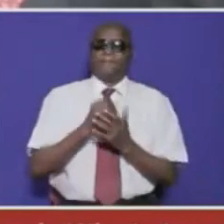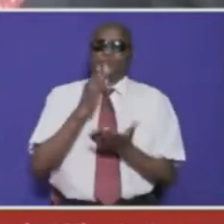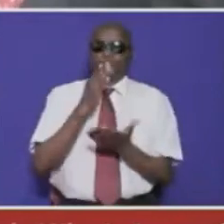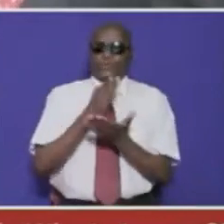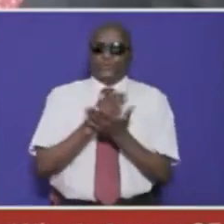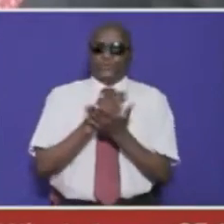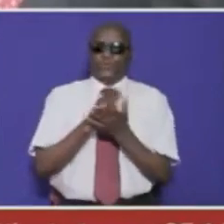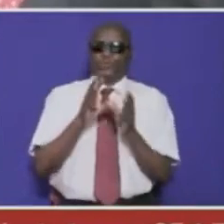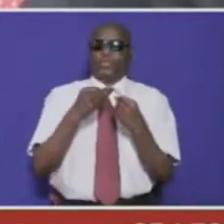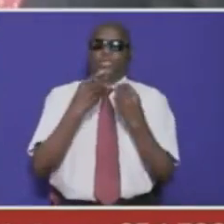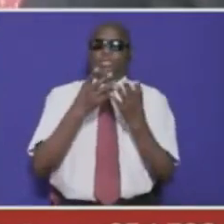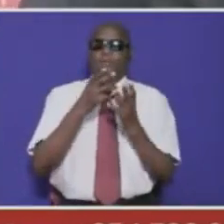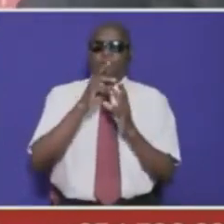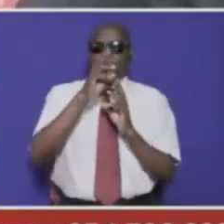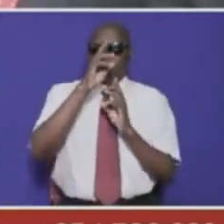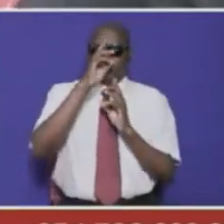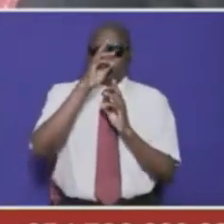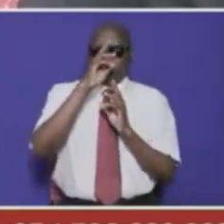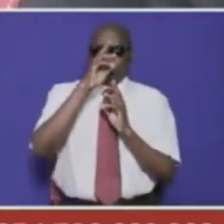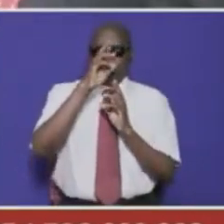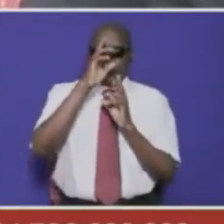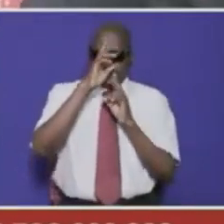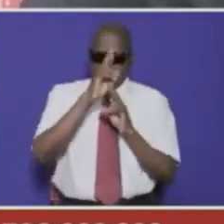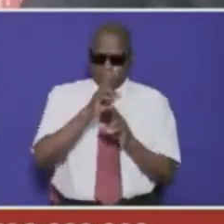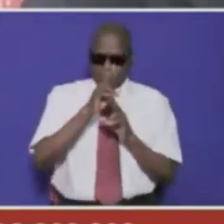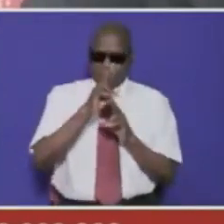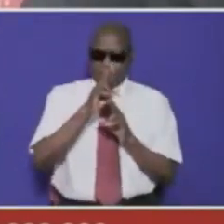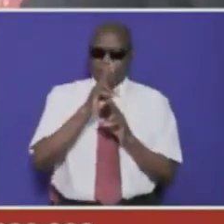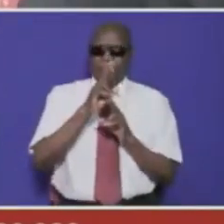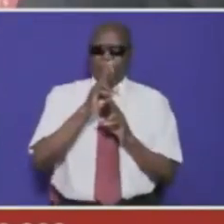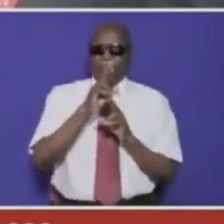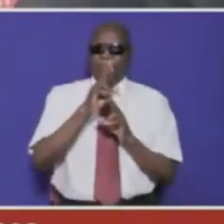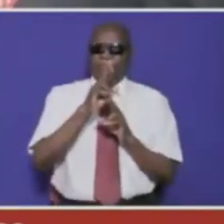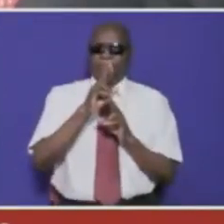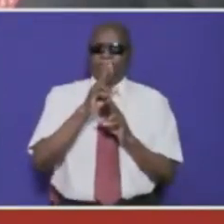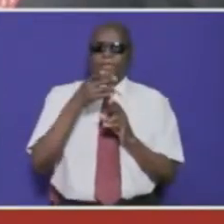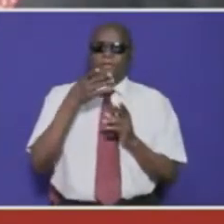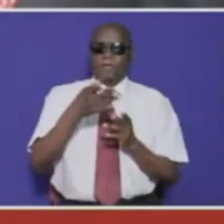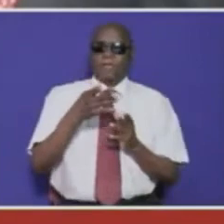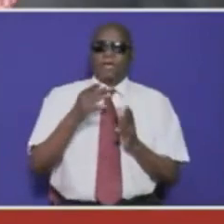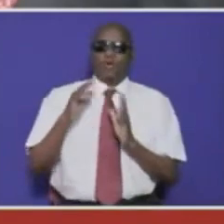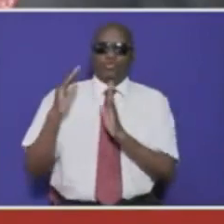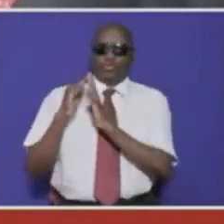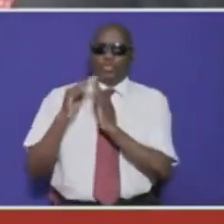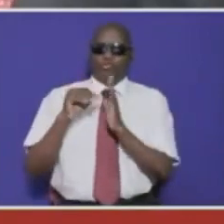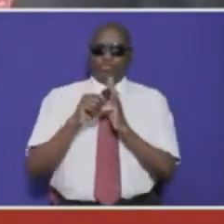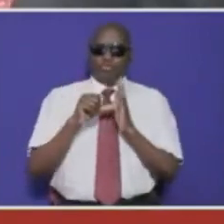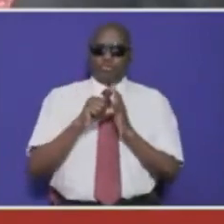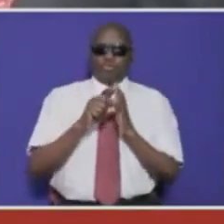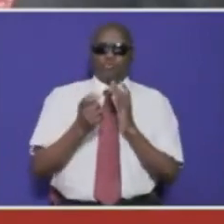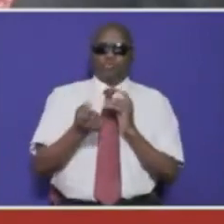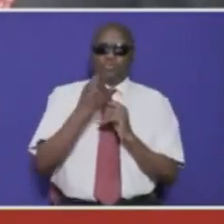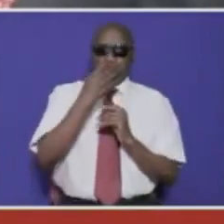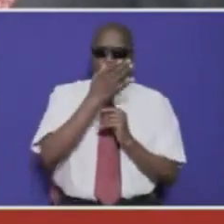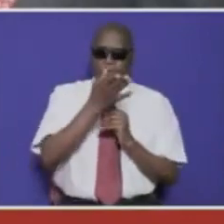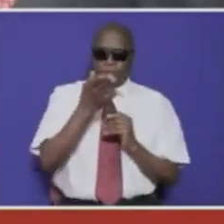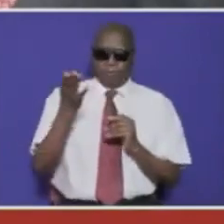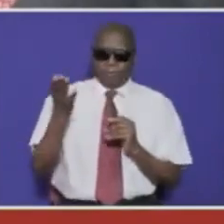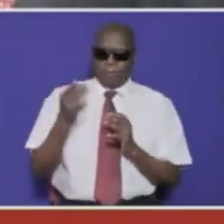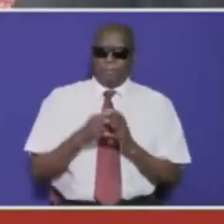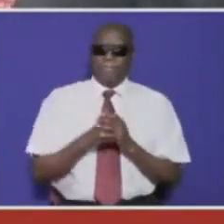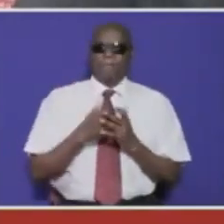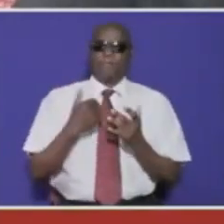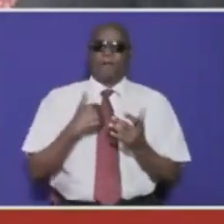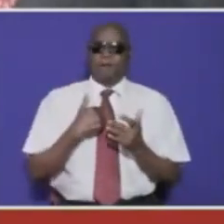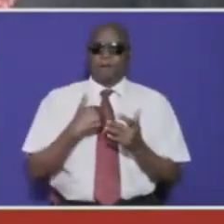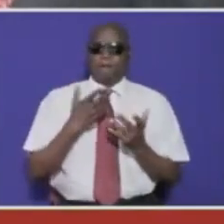give dignity to the sanitation problem that currently exists. We also are looking forward to